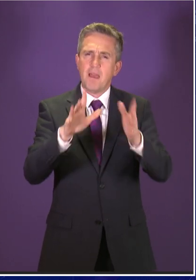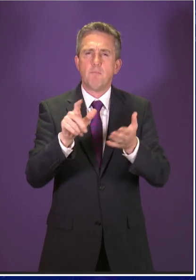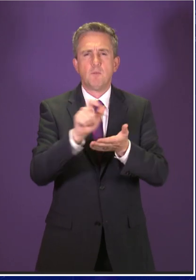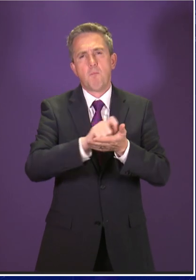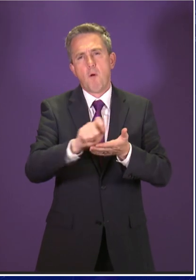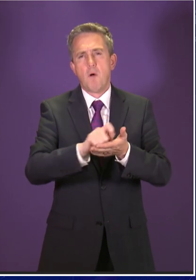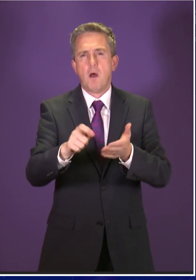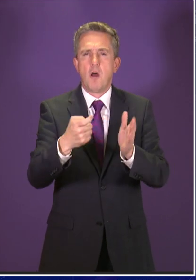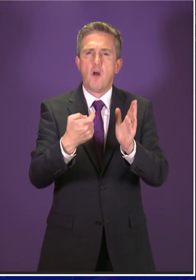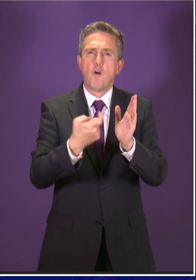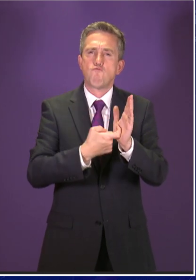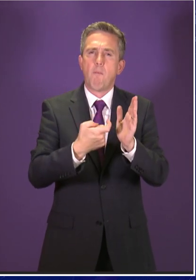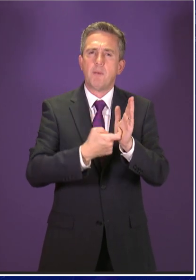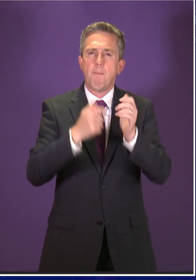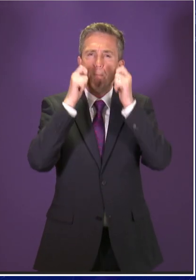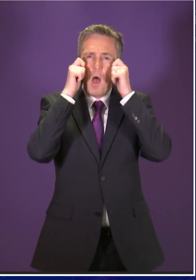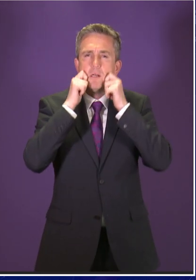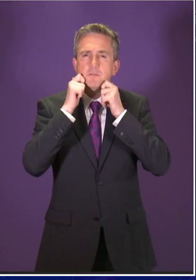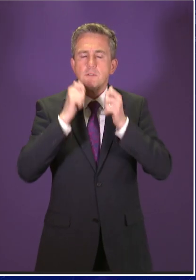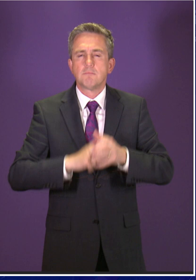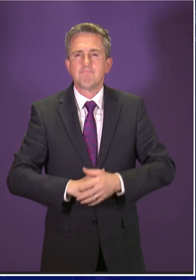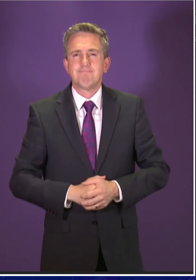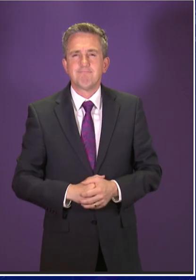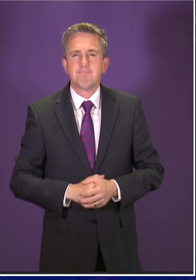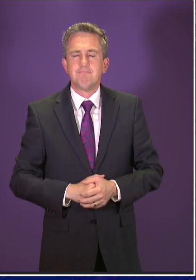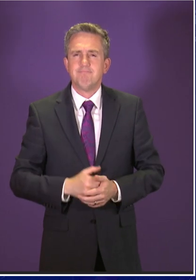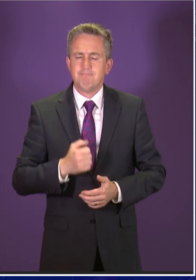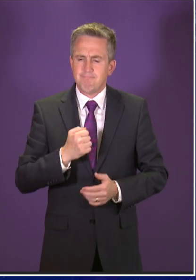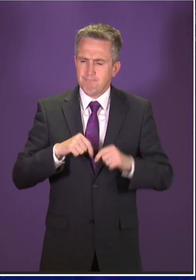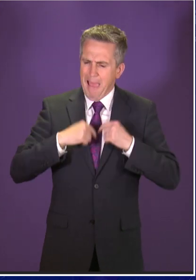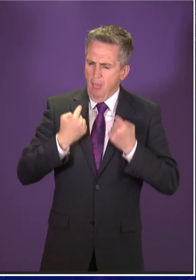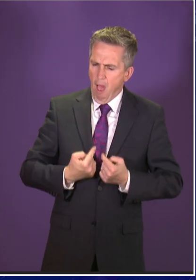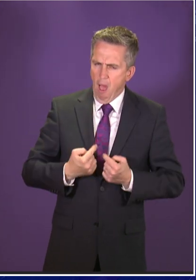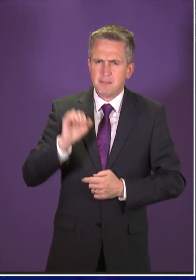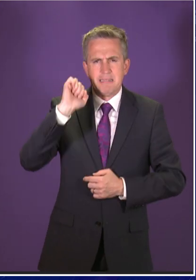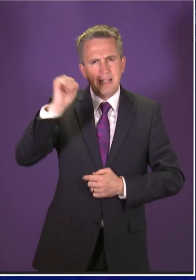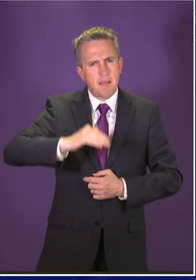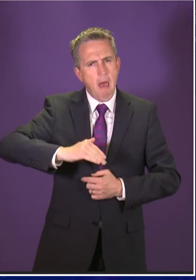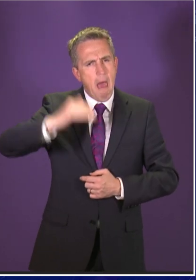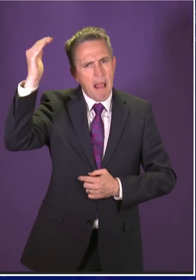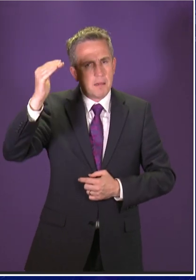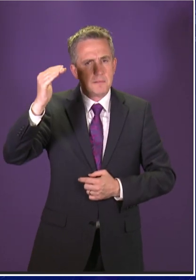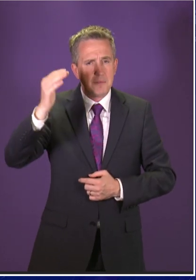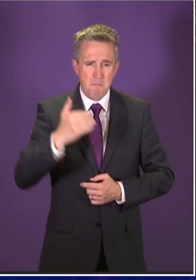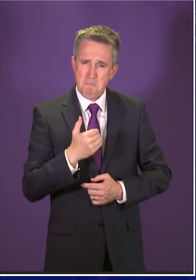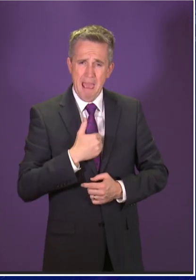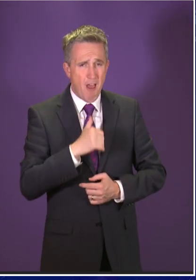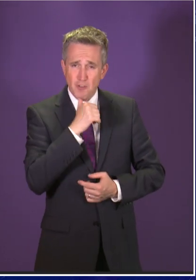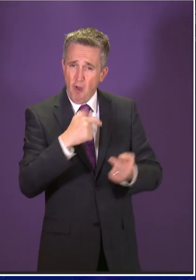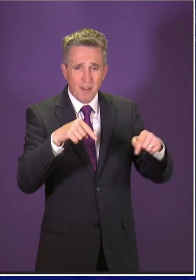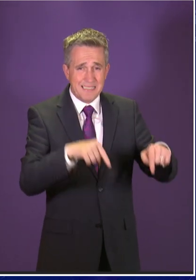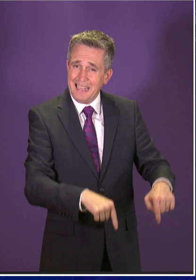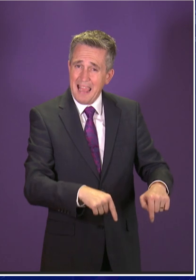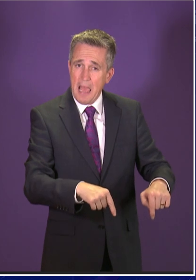poet, Robert Robbie Burns. "My heart's in the Highlands, my heart is not here.